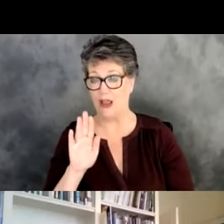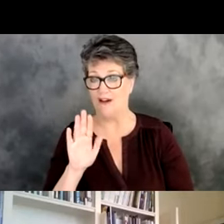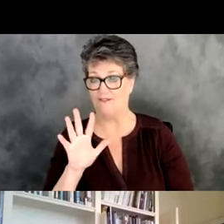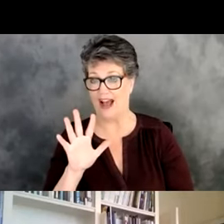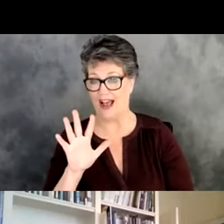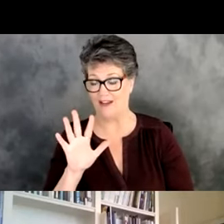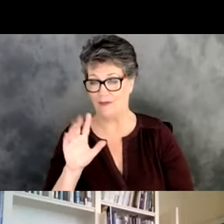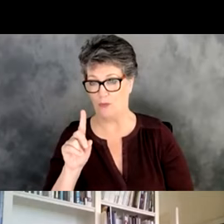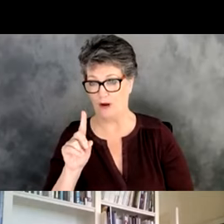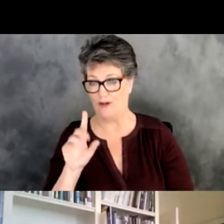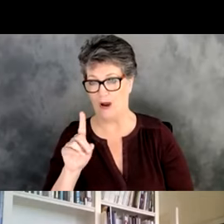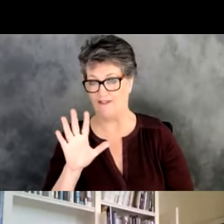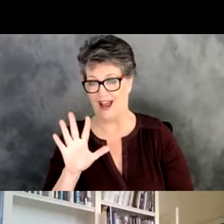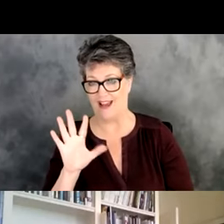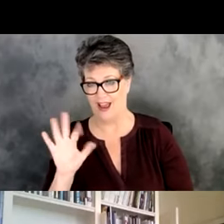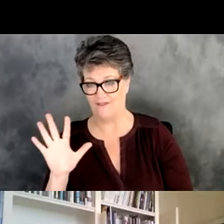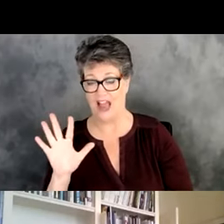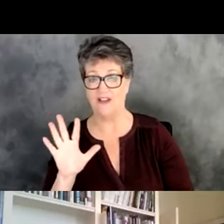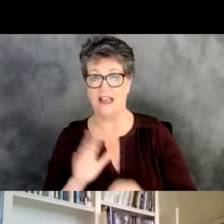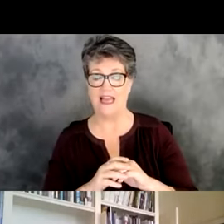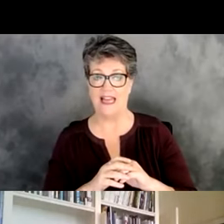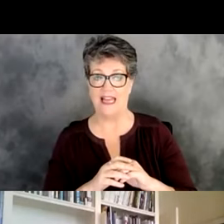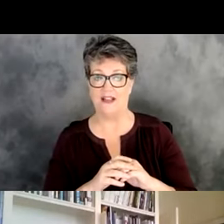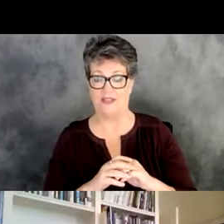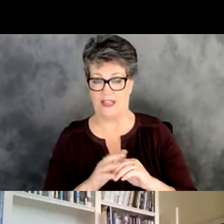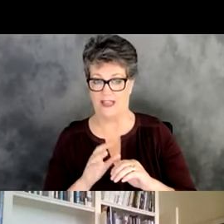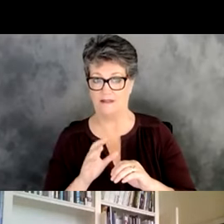LGBT Disparities Reduction Act in